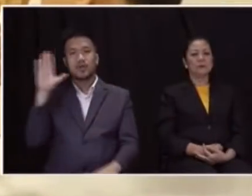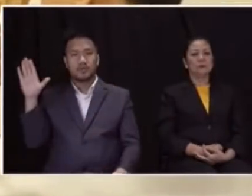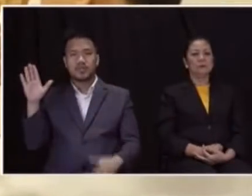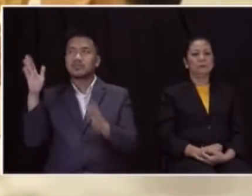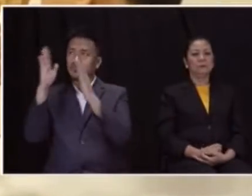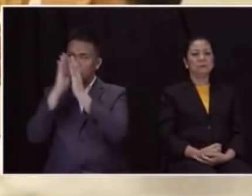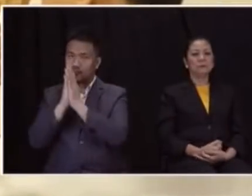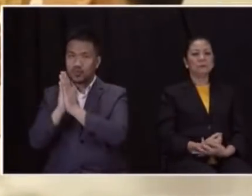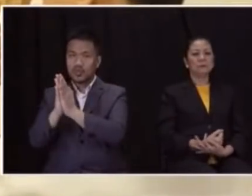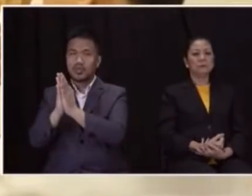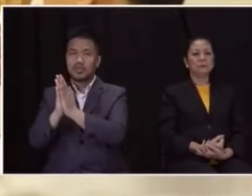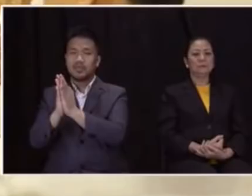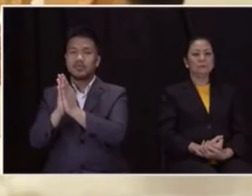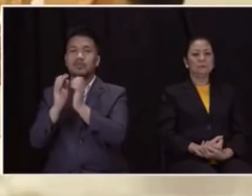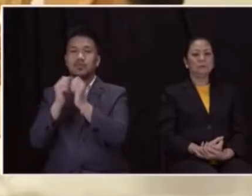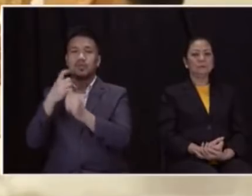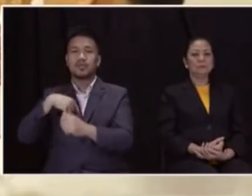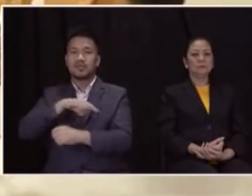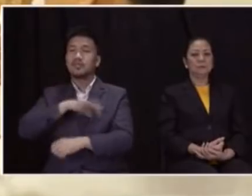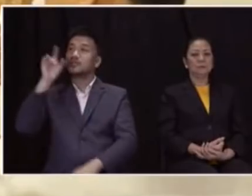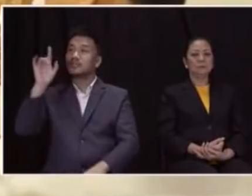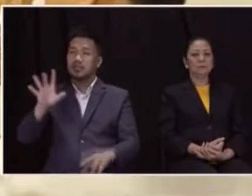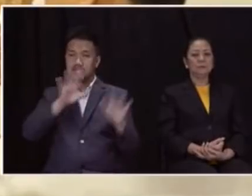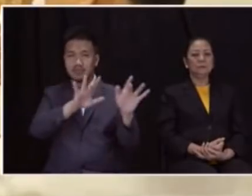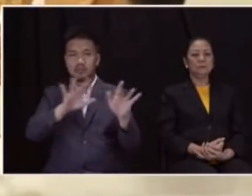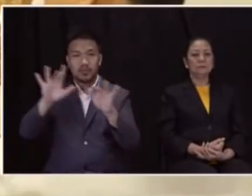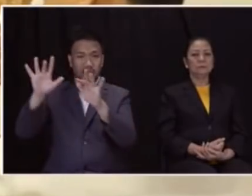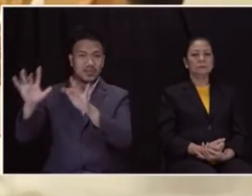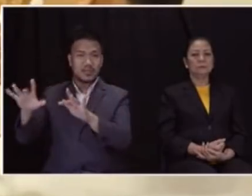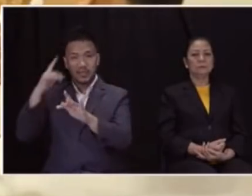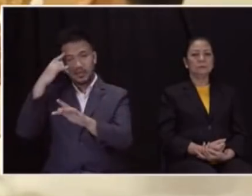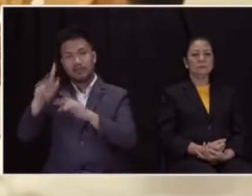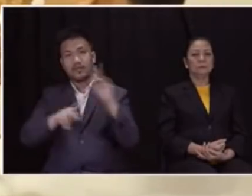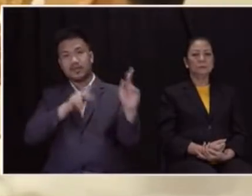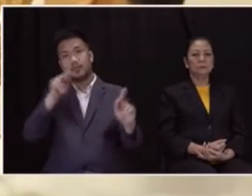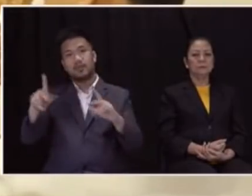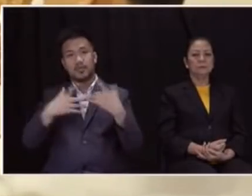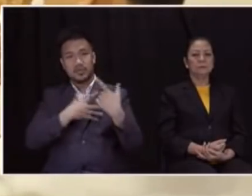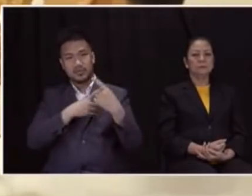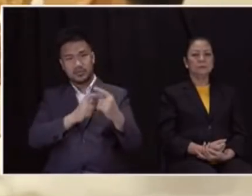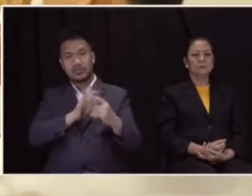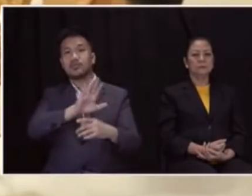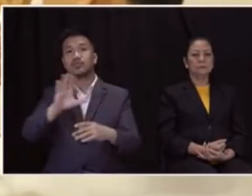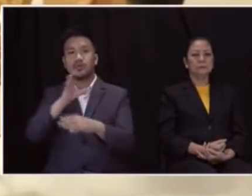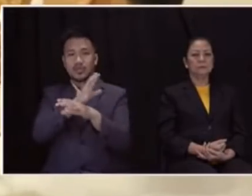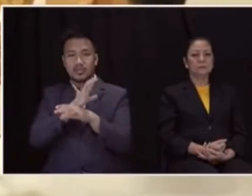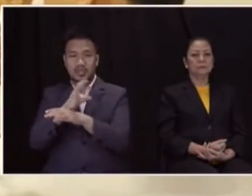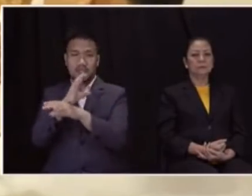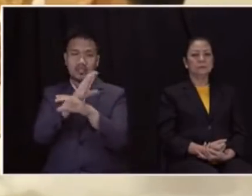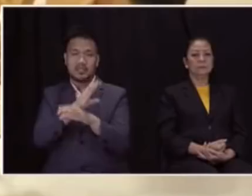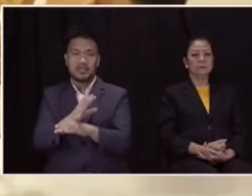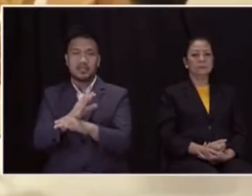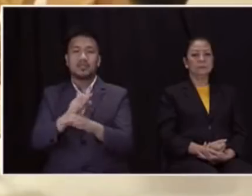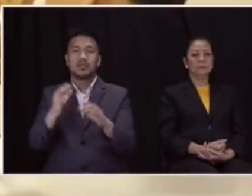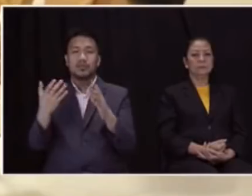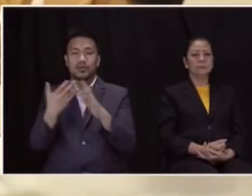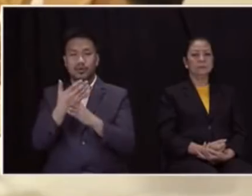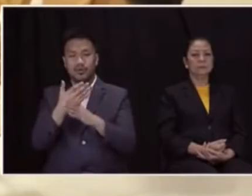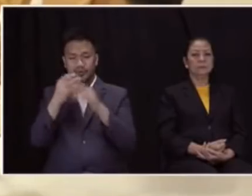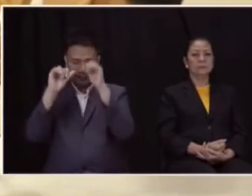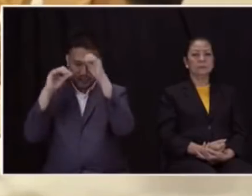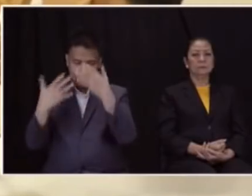implore with us God's mercy upon the people entrusted to your care by observing